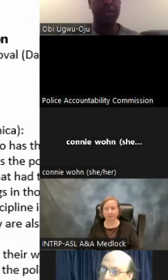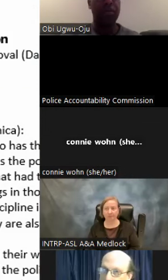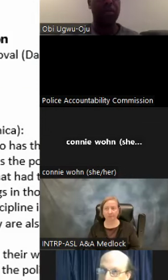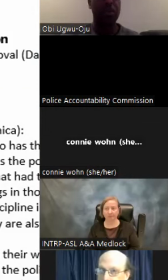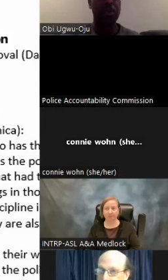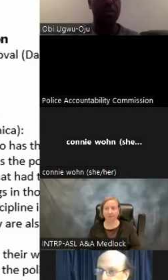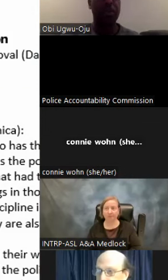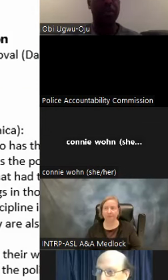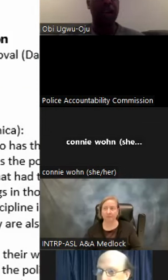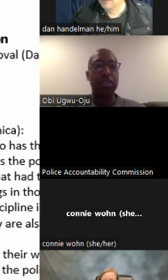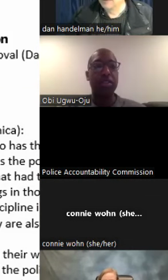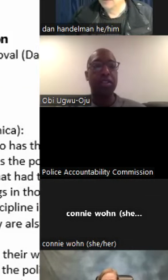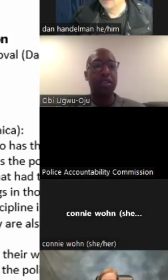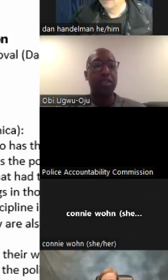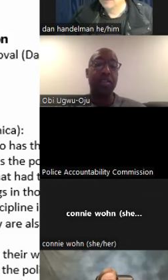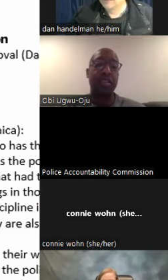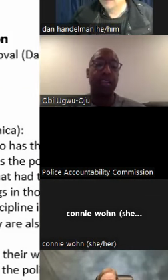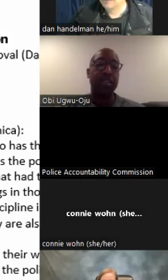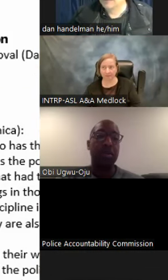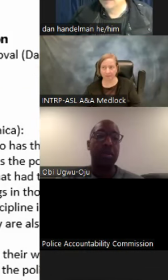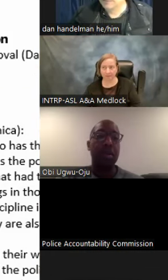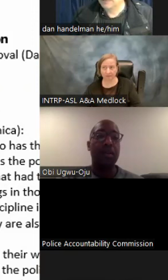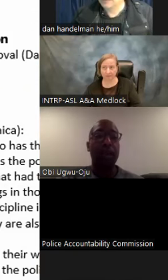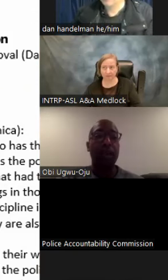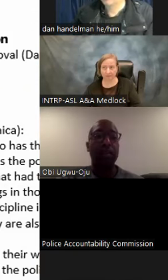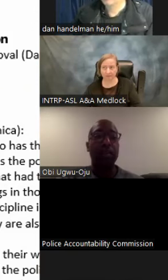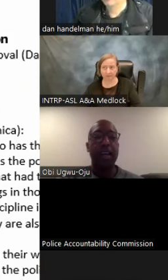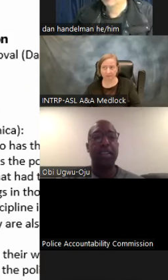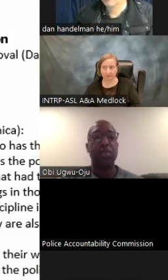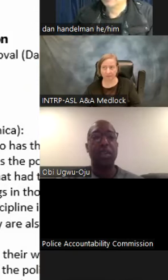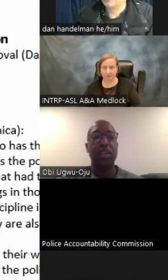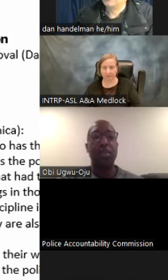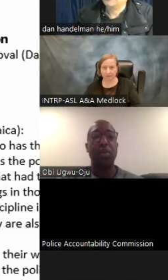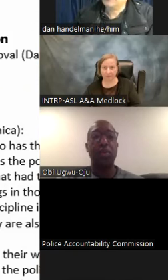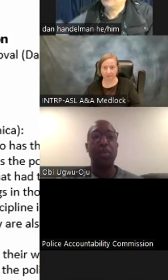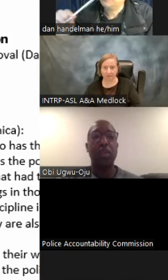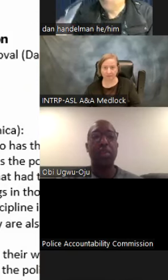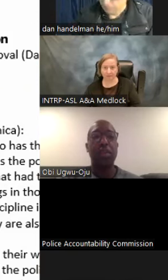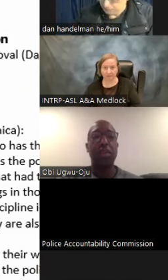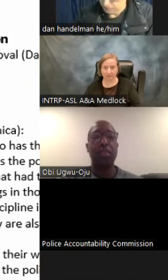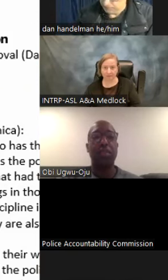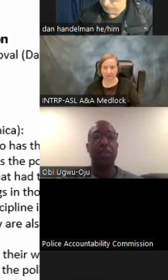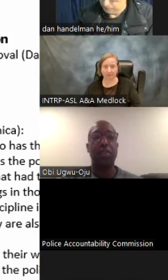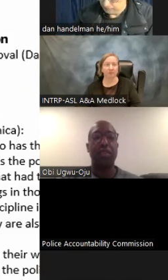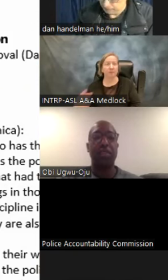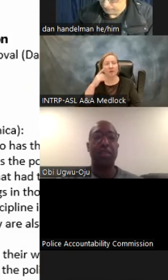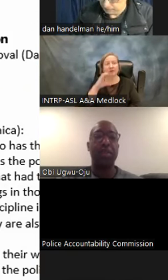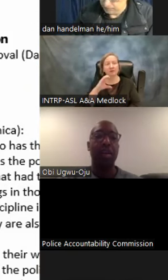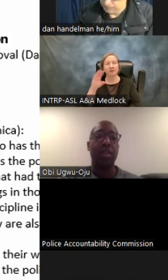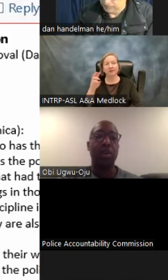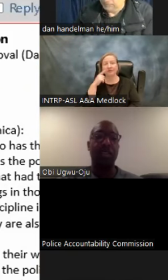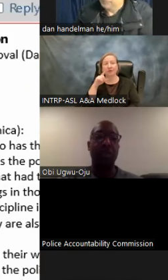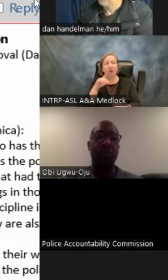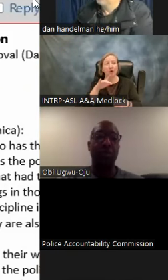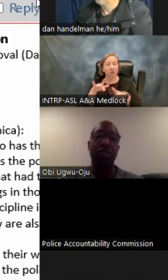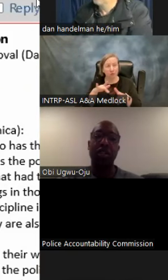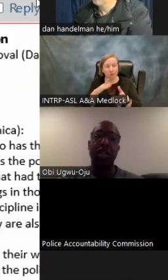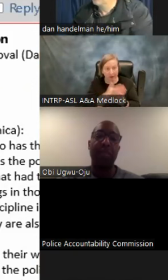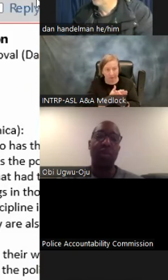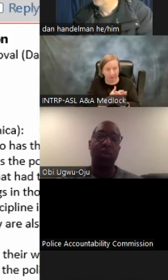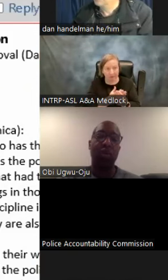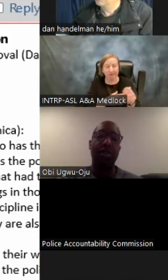Okay. For records, or sorry, C6. For records accessed within the Portland Police Bureau system, the Oversight